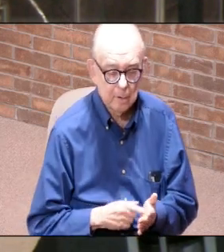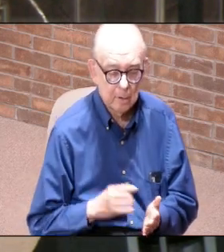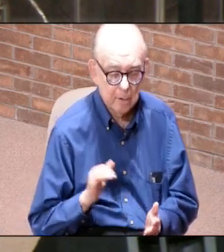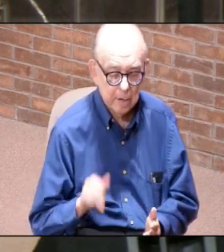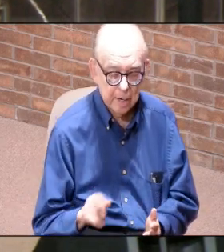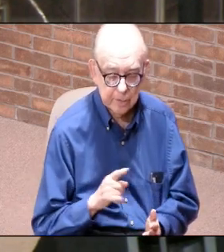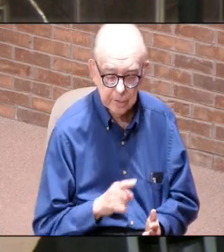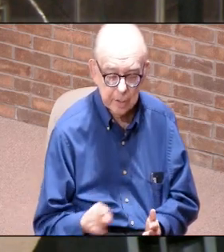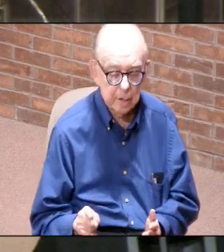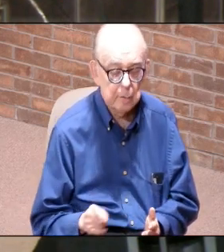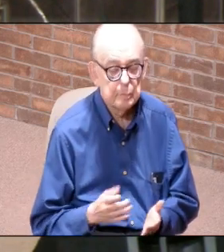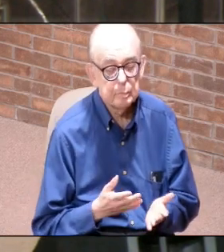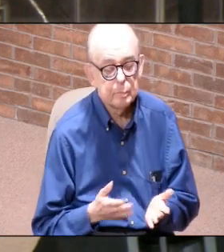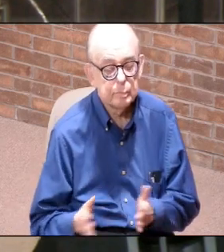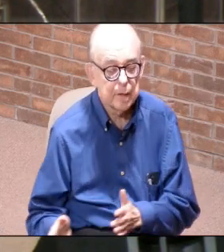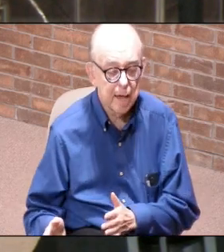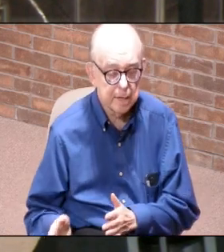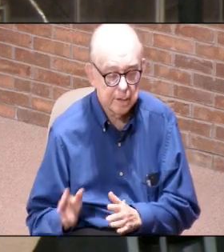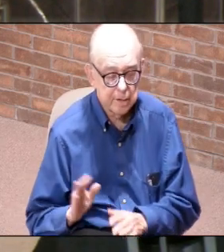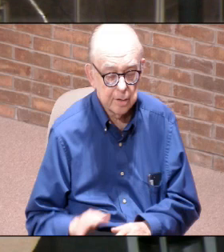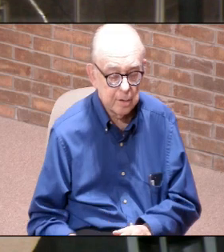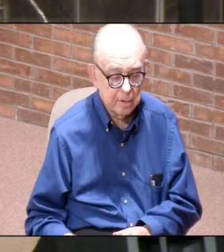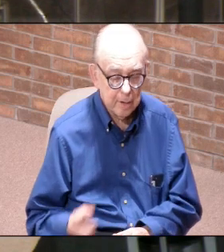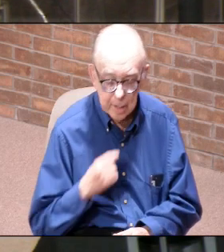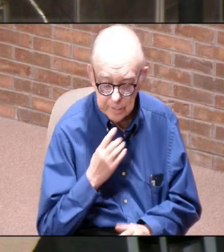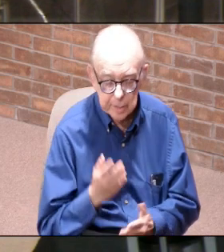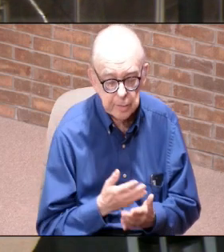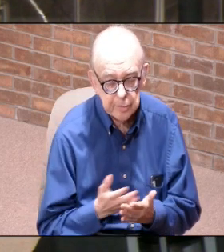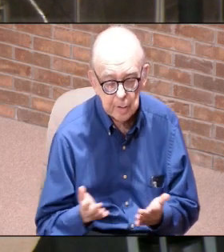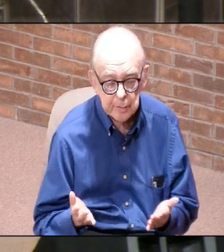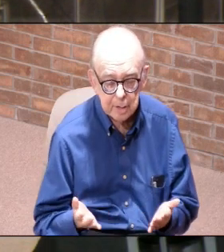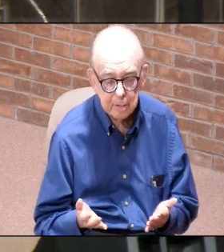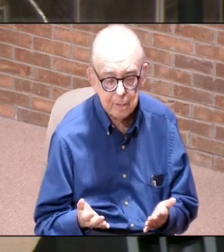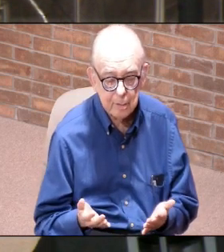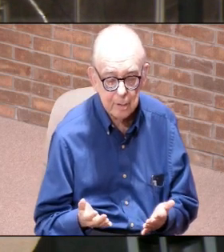they're planned. But can I tell you something?